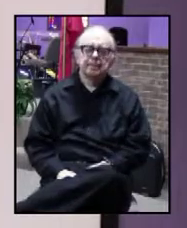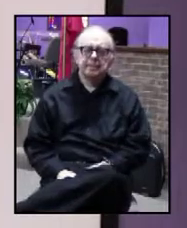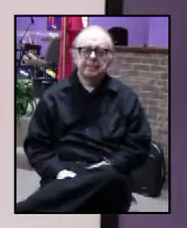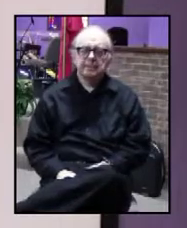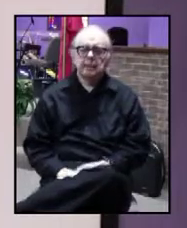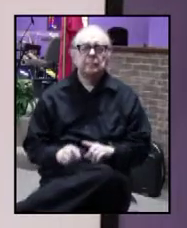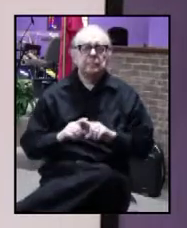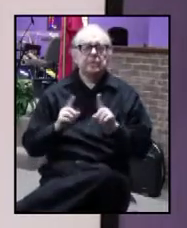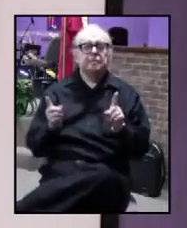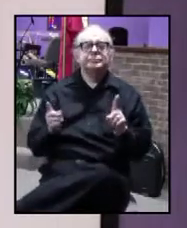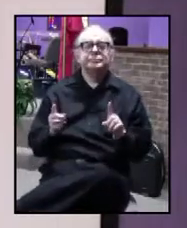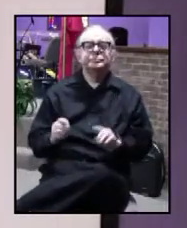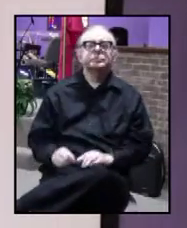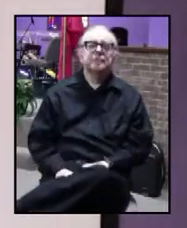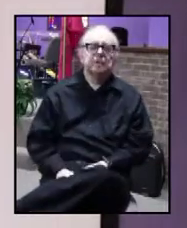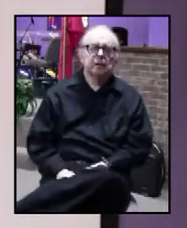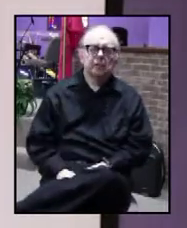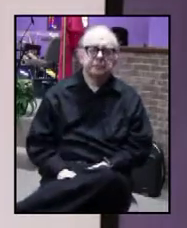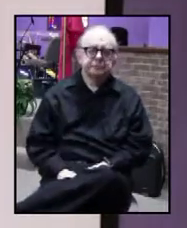But